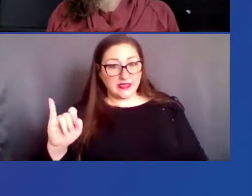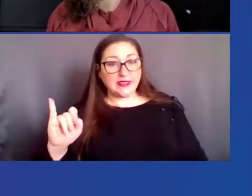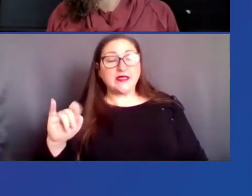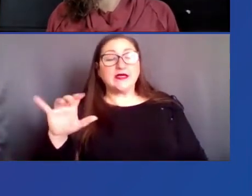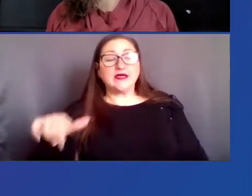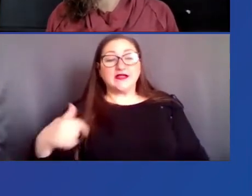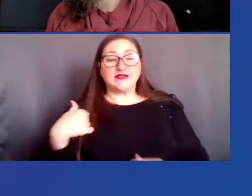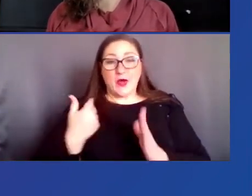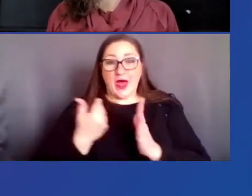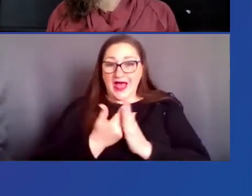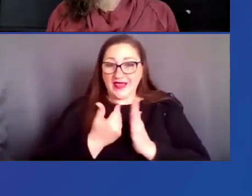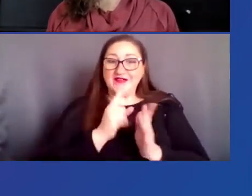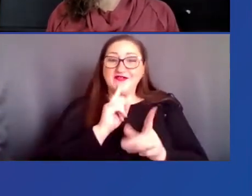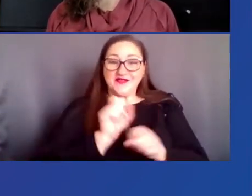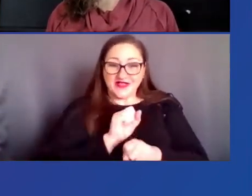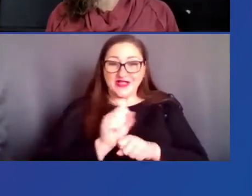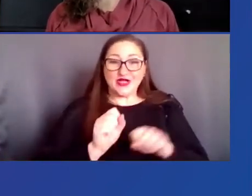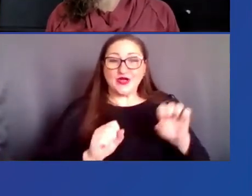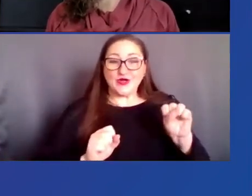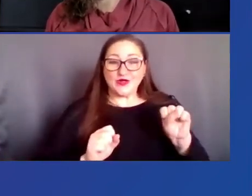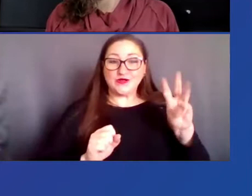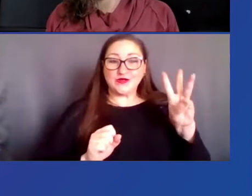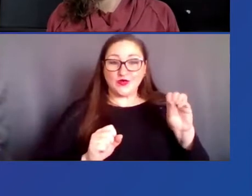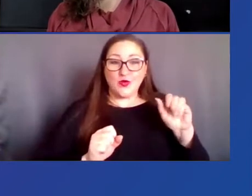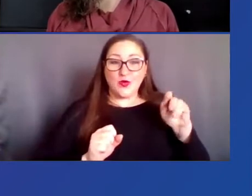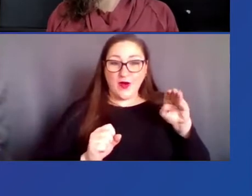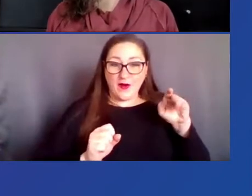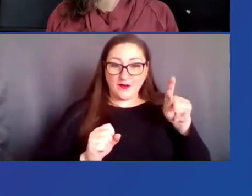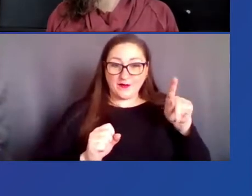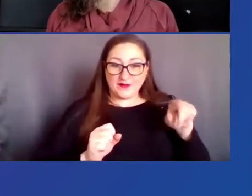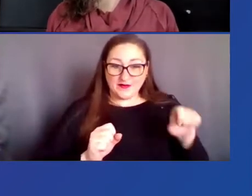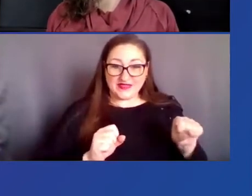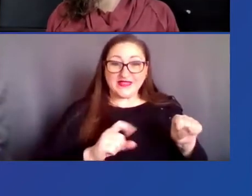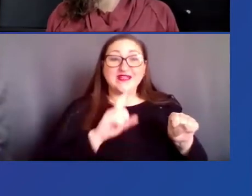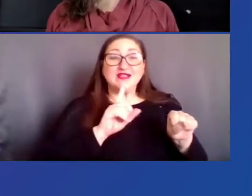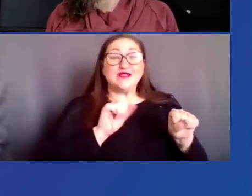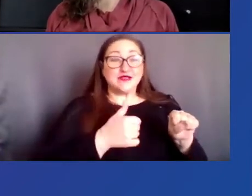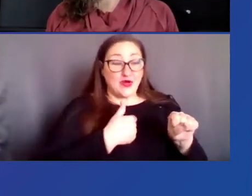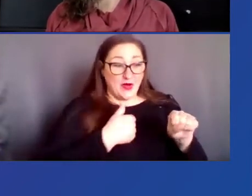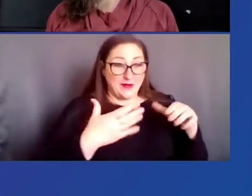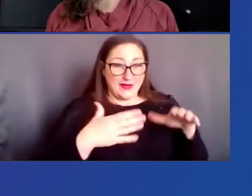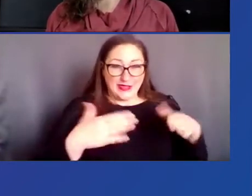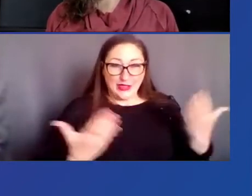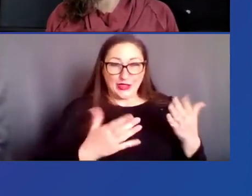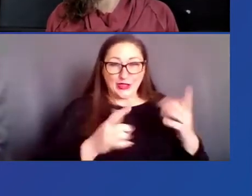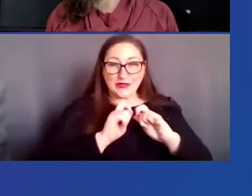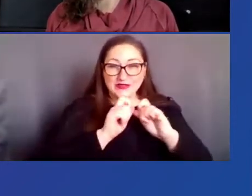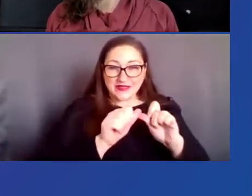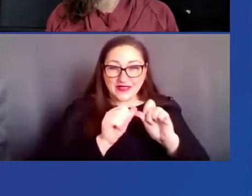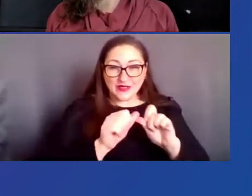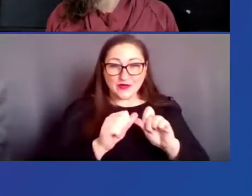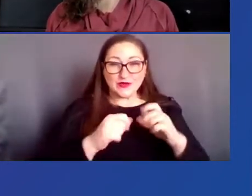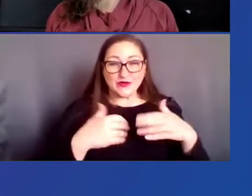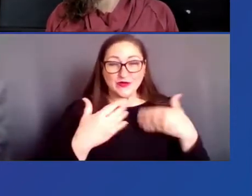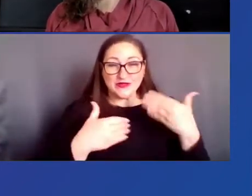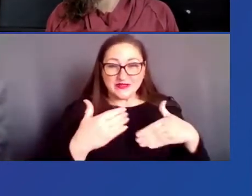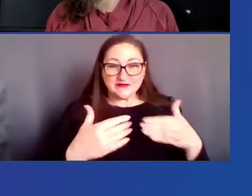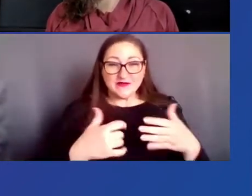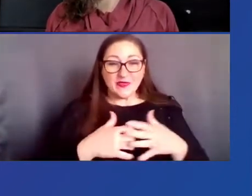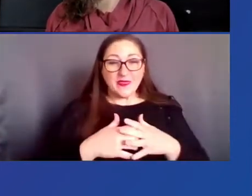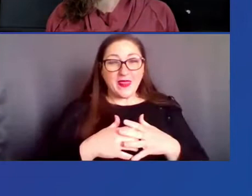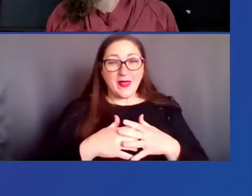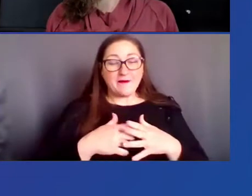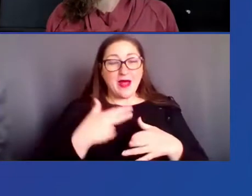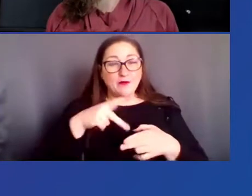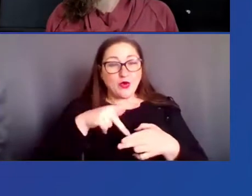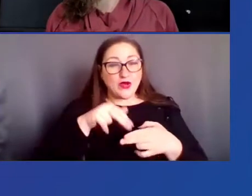the swamps. And so I'm happy to be home to continue to dig. My pronouns are she,